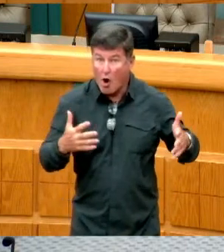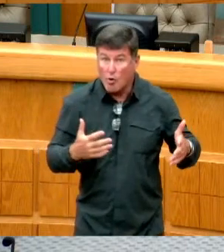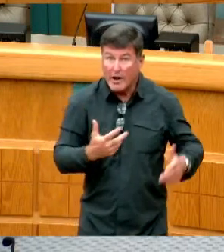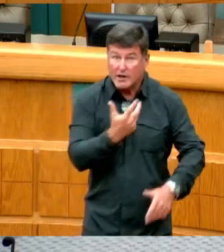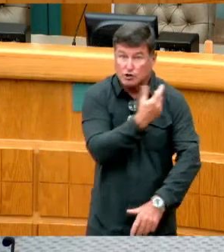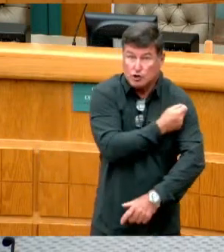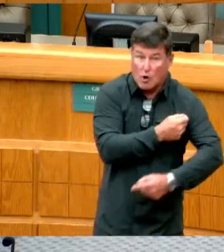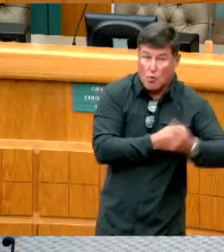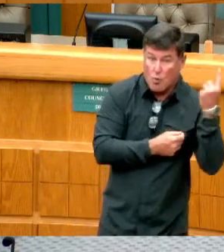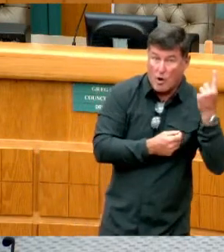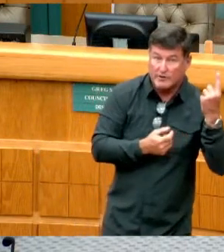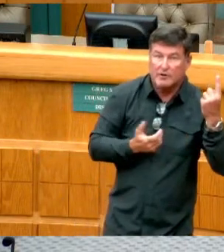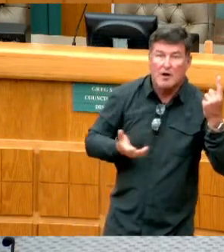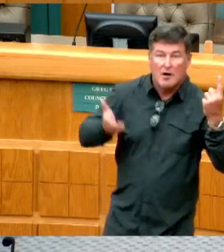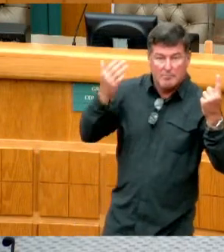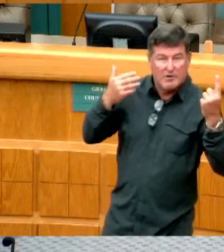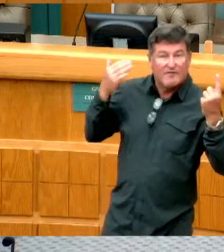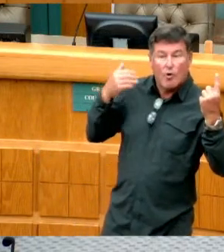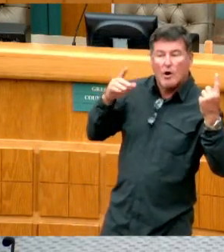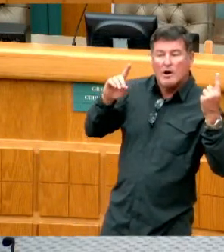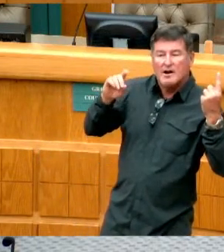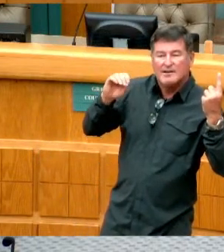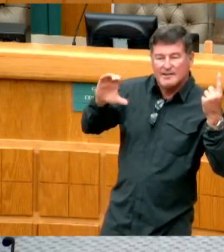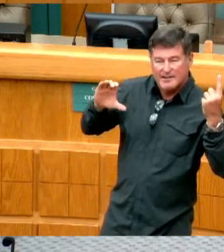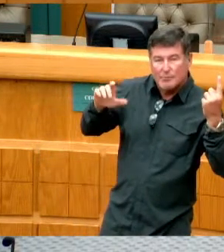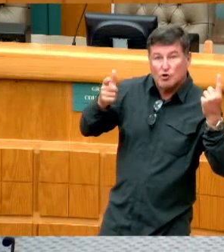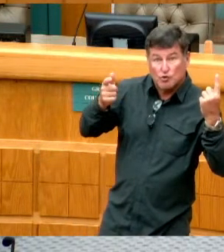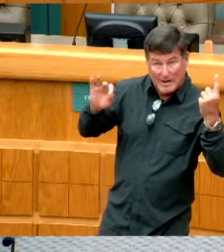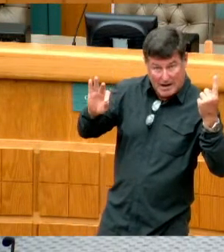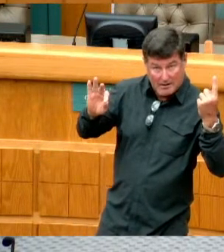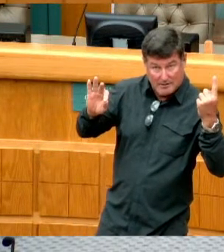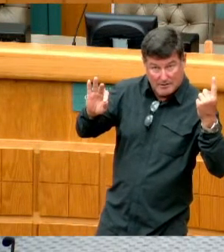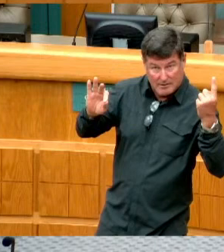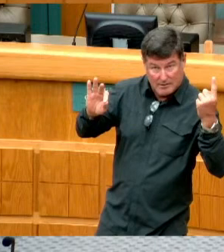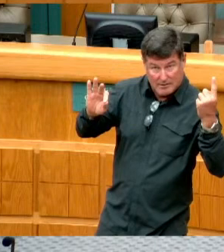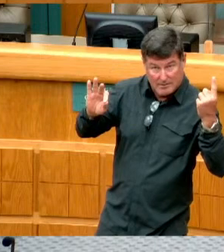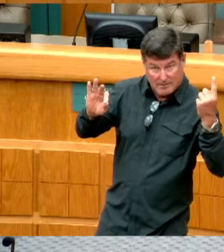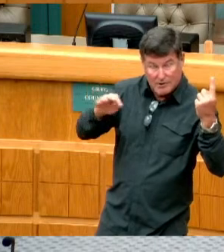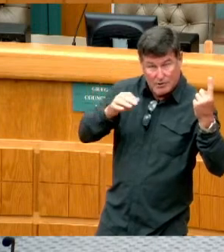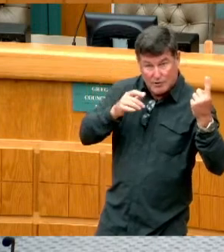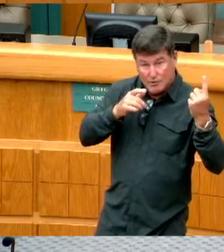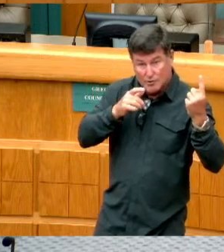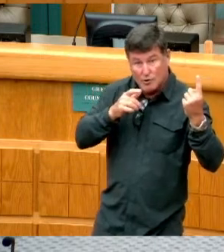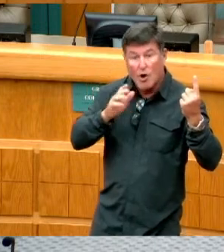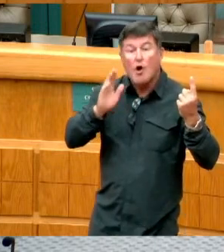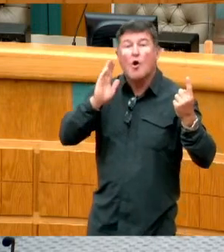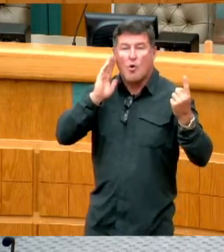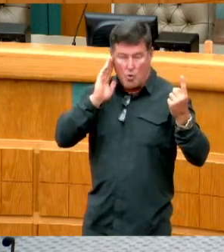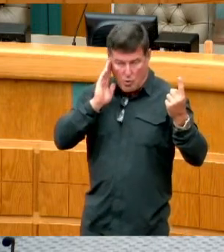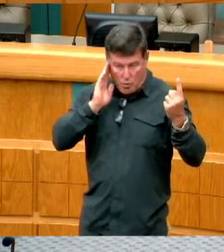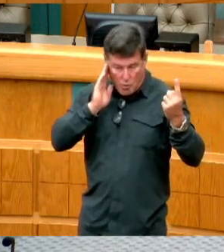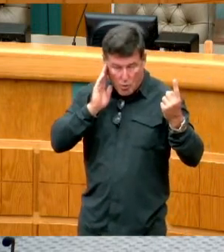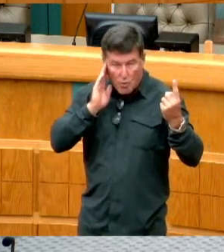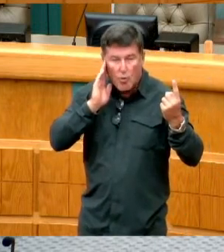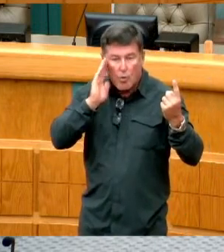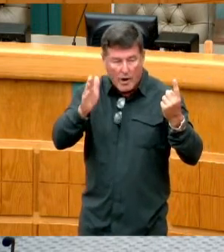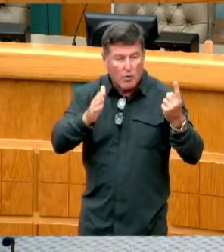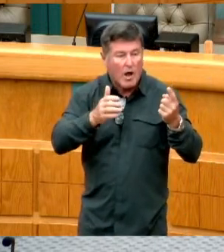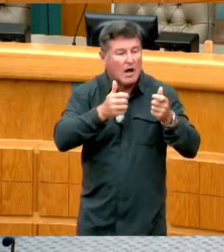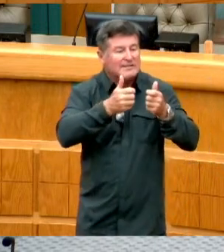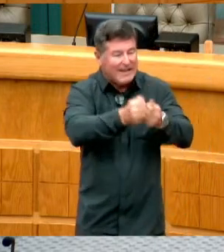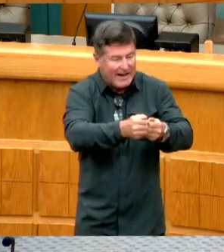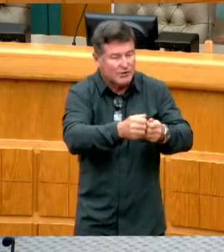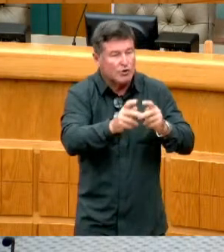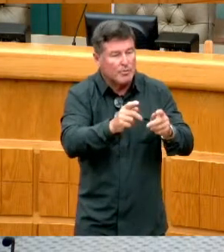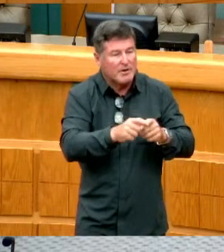our drive-through on December 29th, 2020. Those individuals will receive a text message with a magic